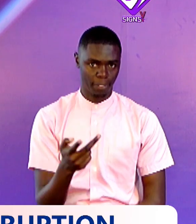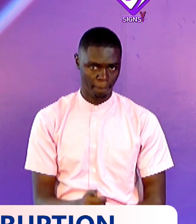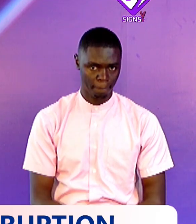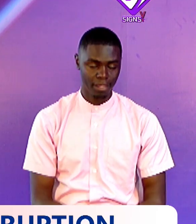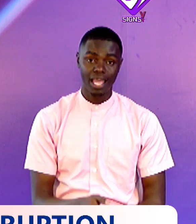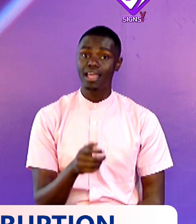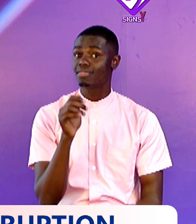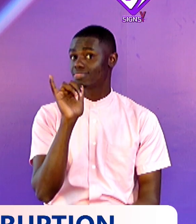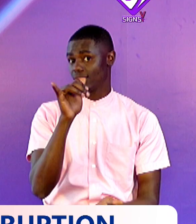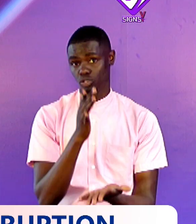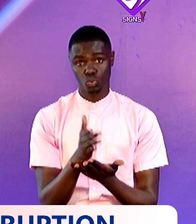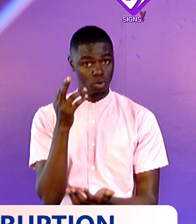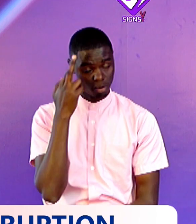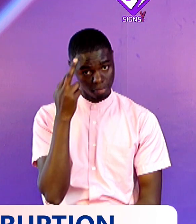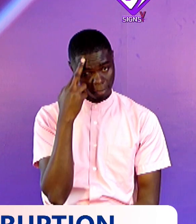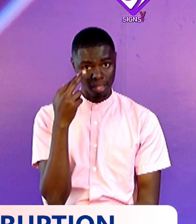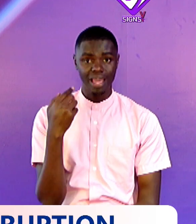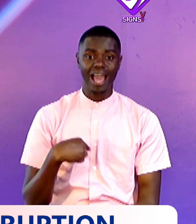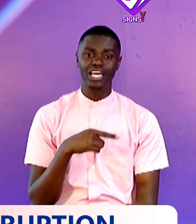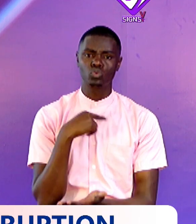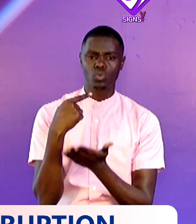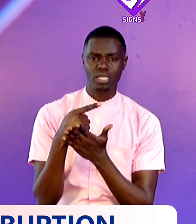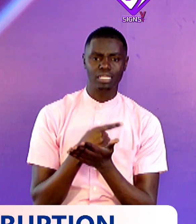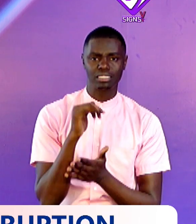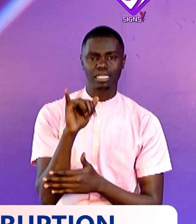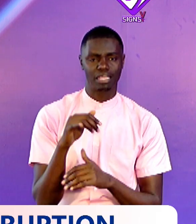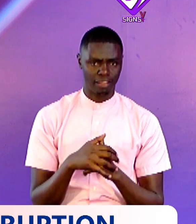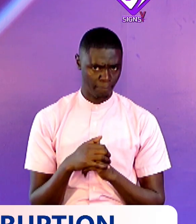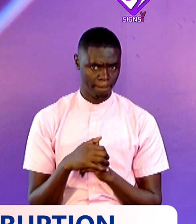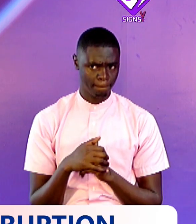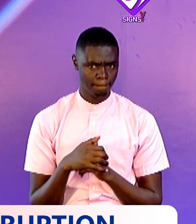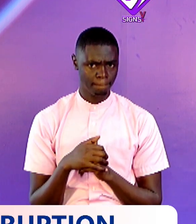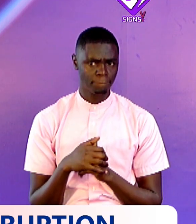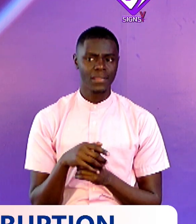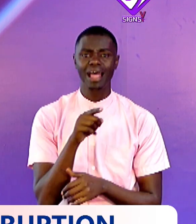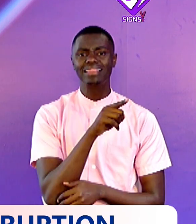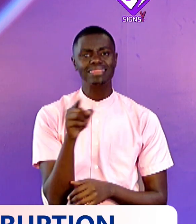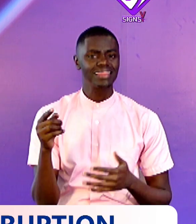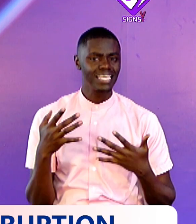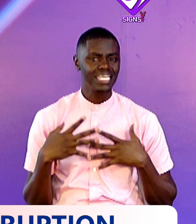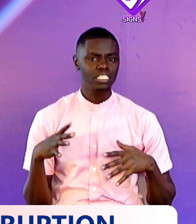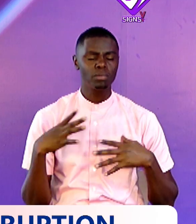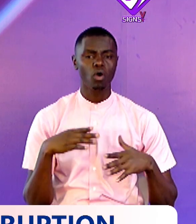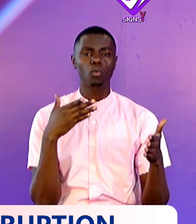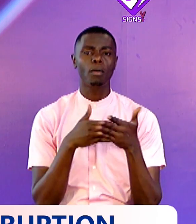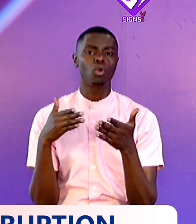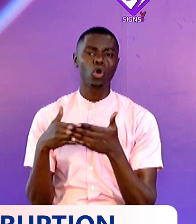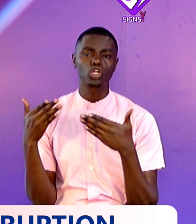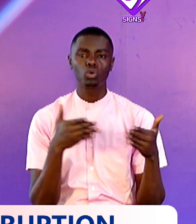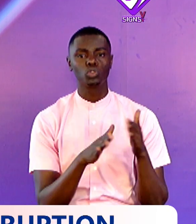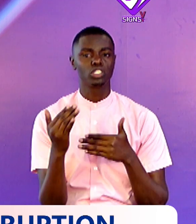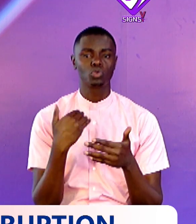Which is true. Remember, Yeah. as we were discussing that, let me just be quick on this. Yeah. These people have been denied the opportunity to have the